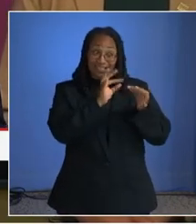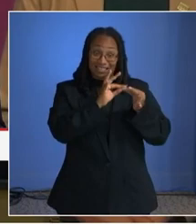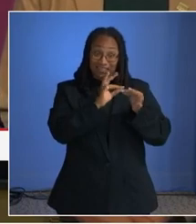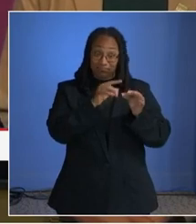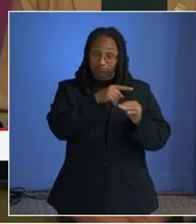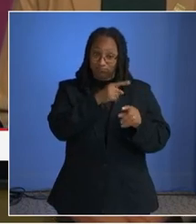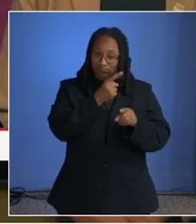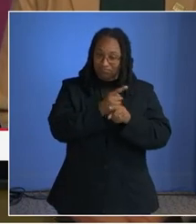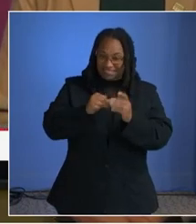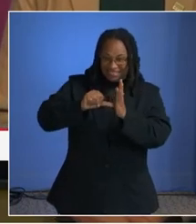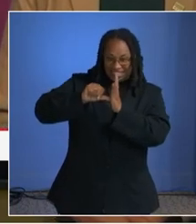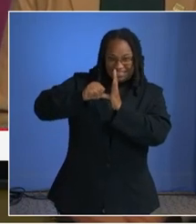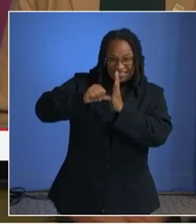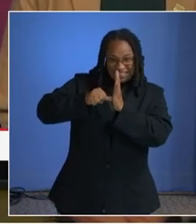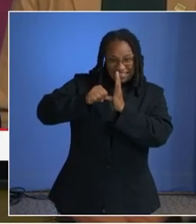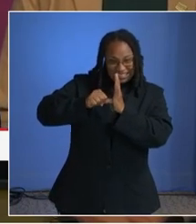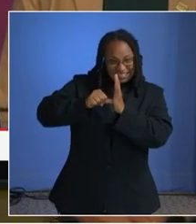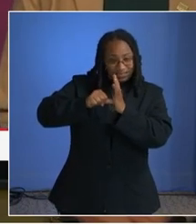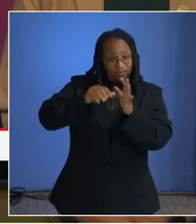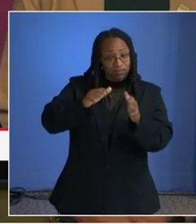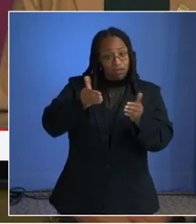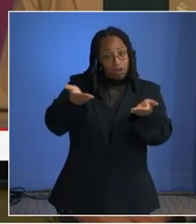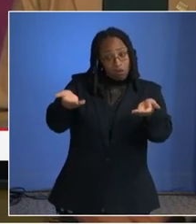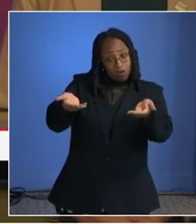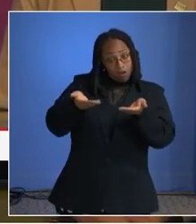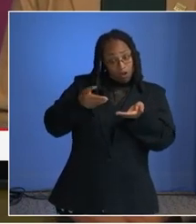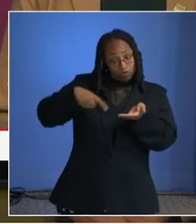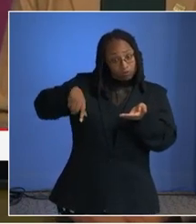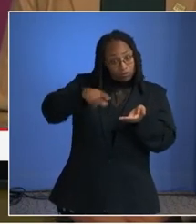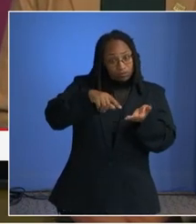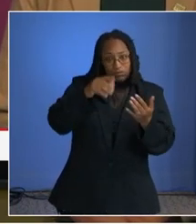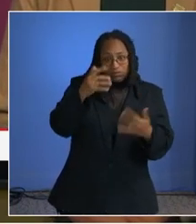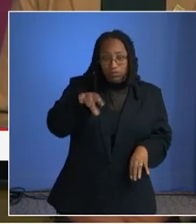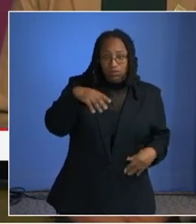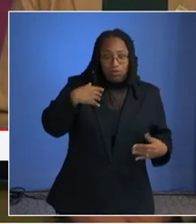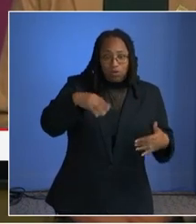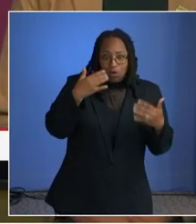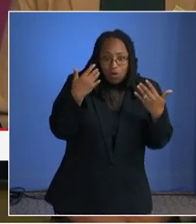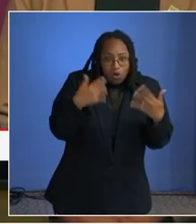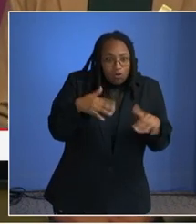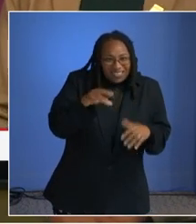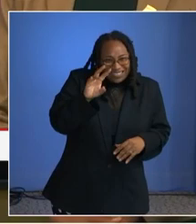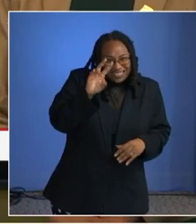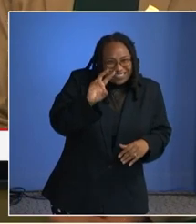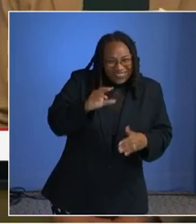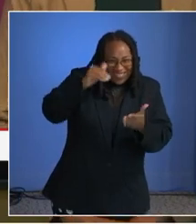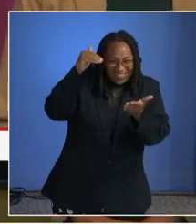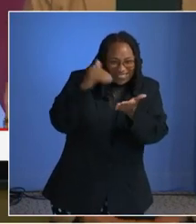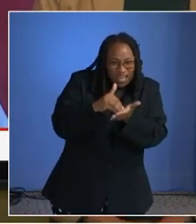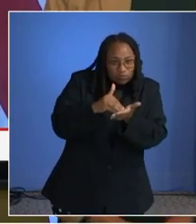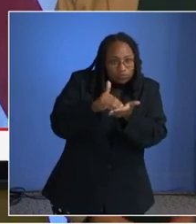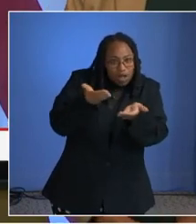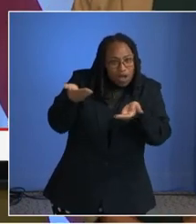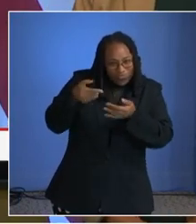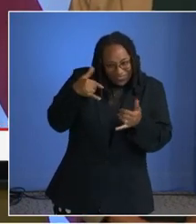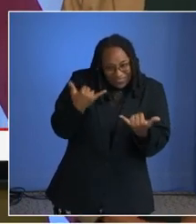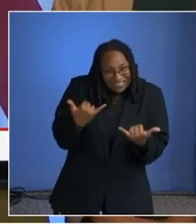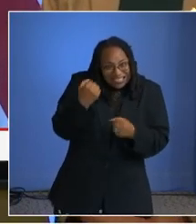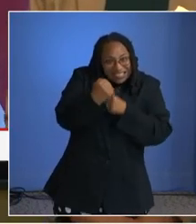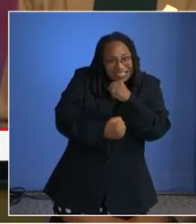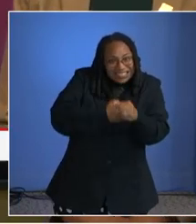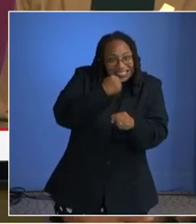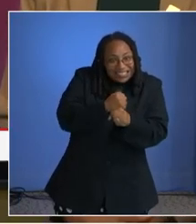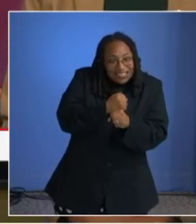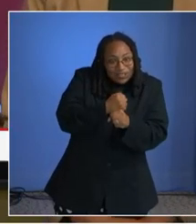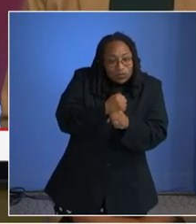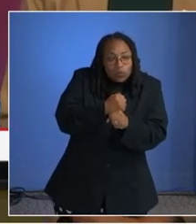7,662 persons. So DC is hiring, and we want to stay on that trajectory. We want to make sure that people know there are great opportunities